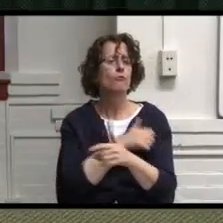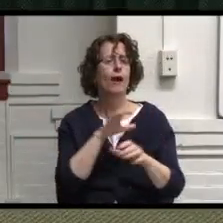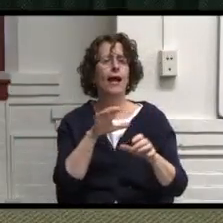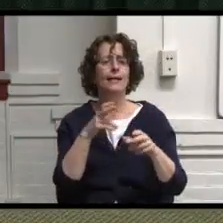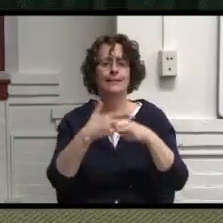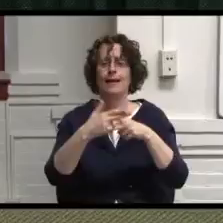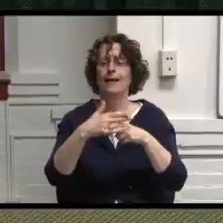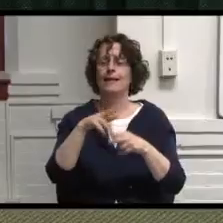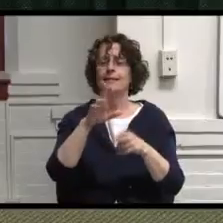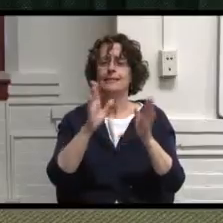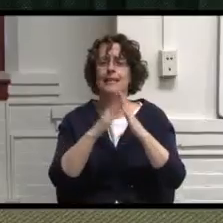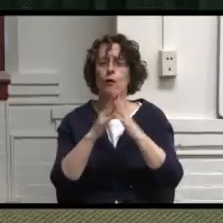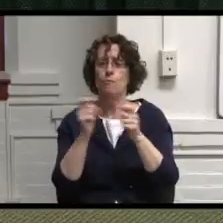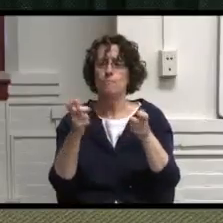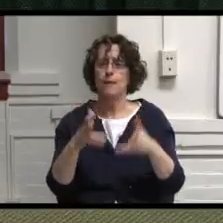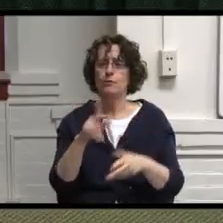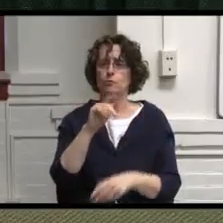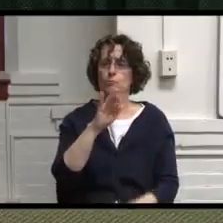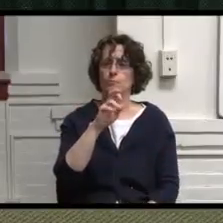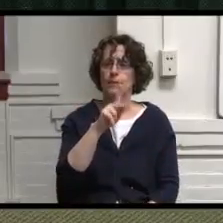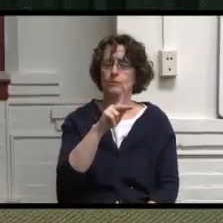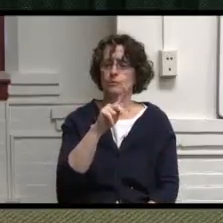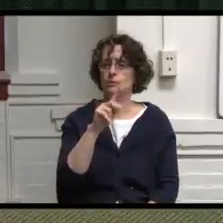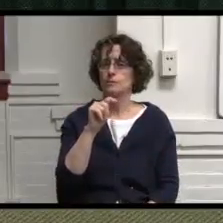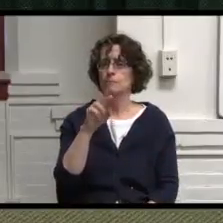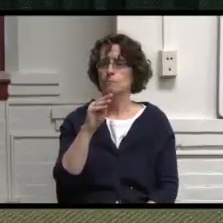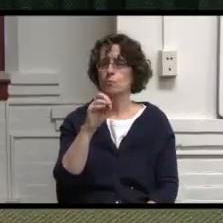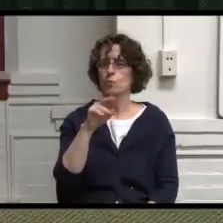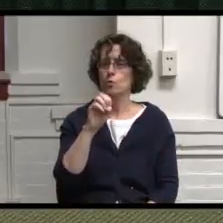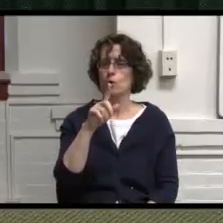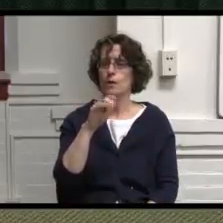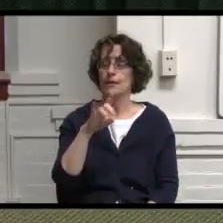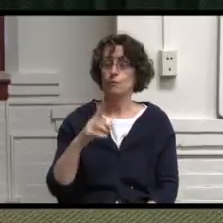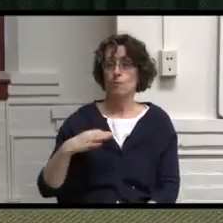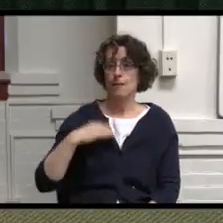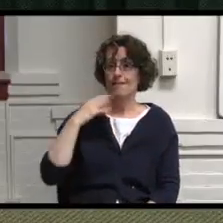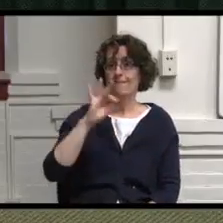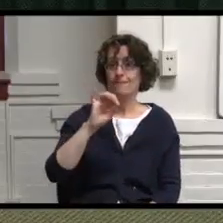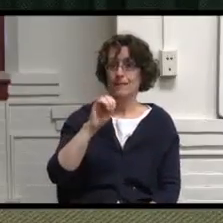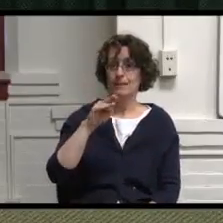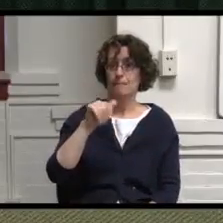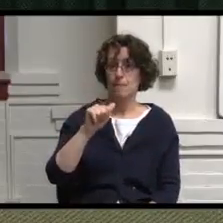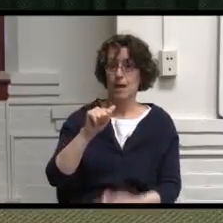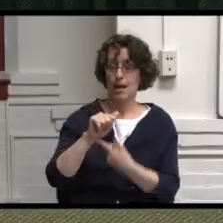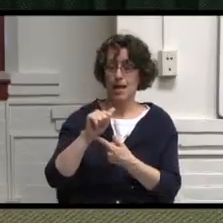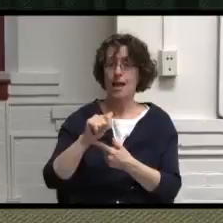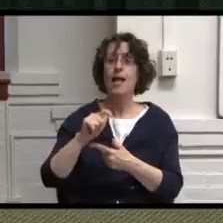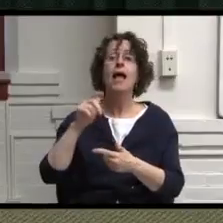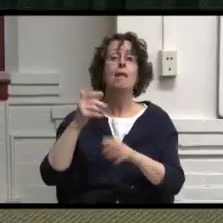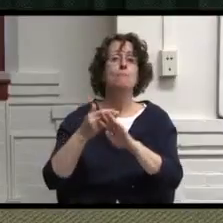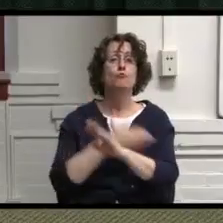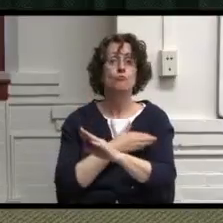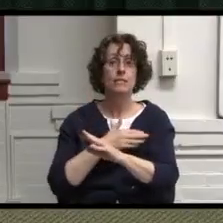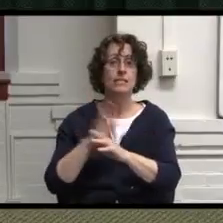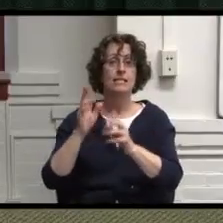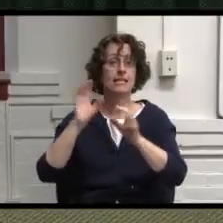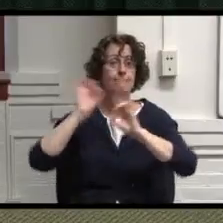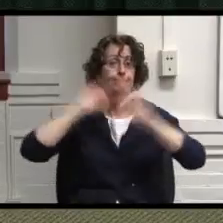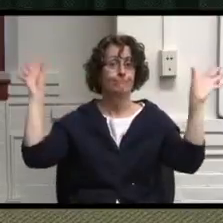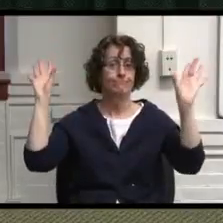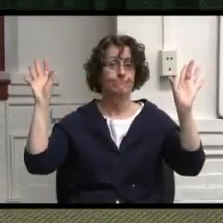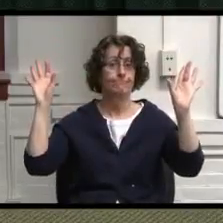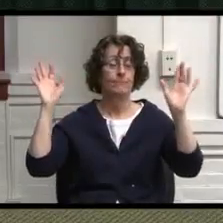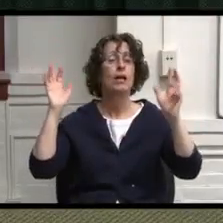Patrick Moreland to apply for a FEMA pre-disaster mitigation grant to purchase 250 Bird Street, contingent upon the